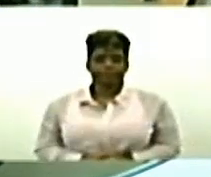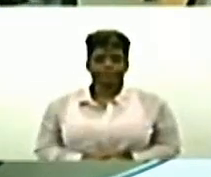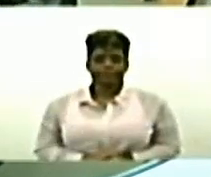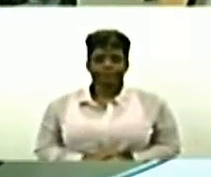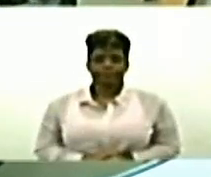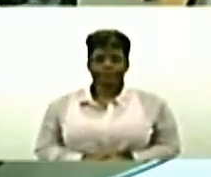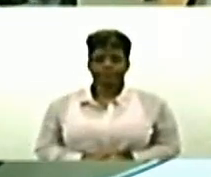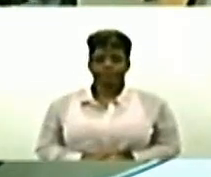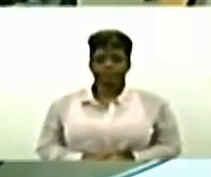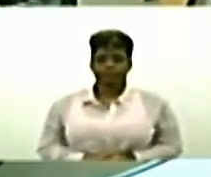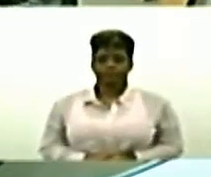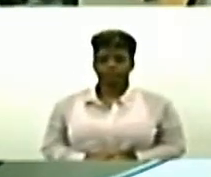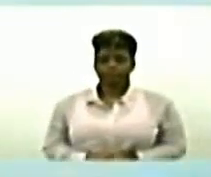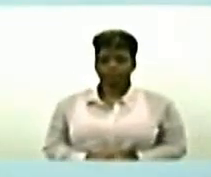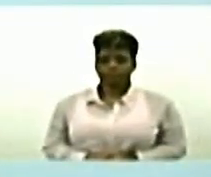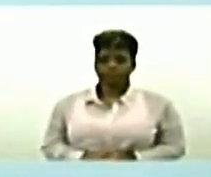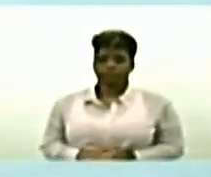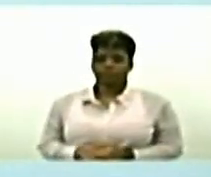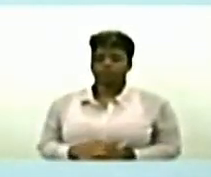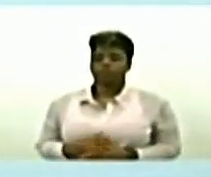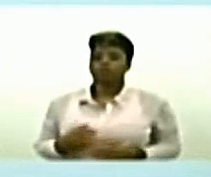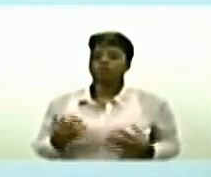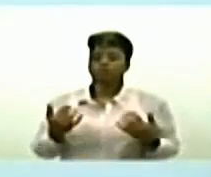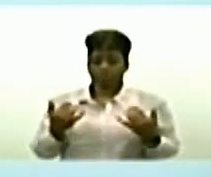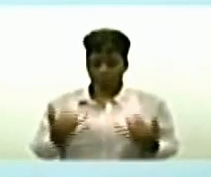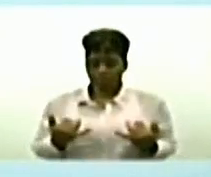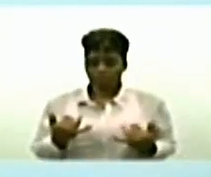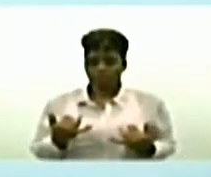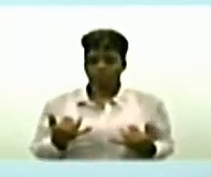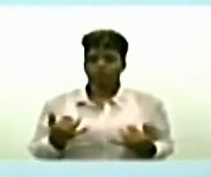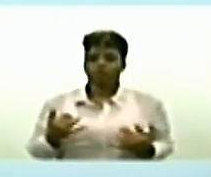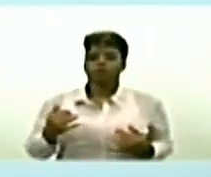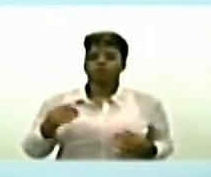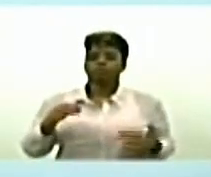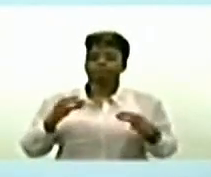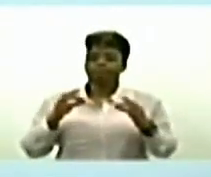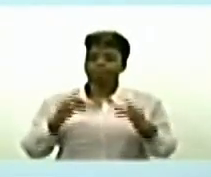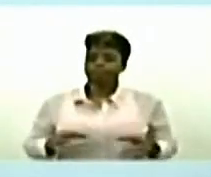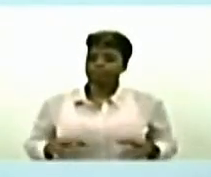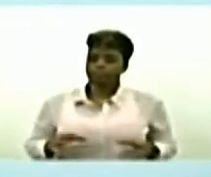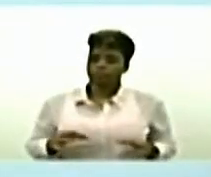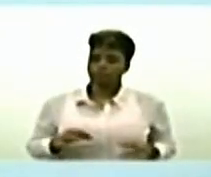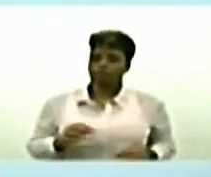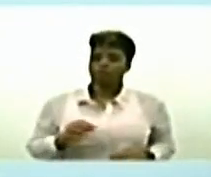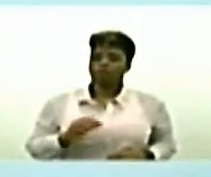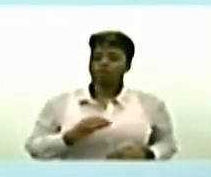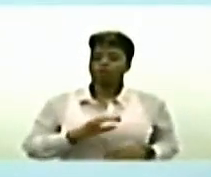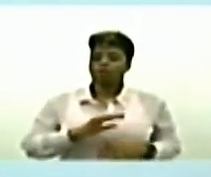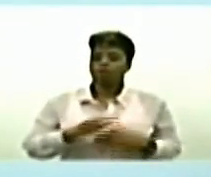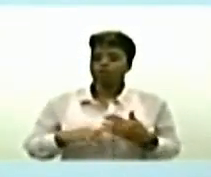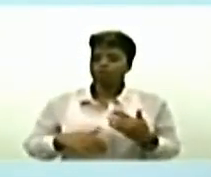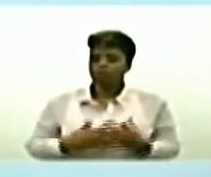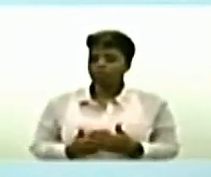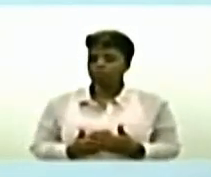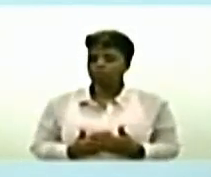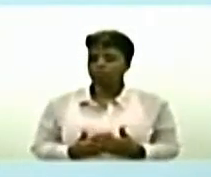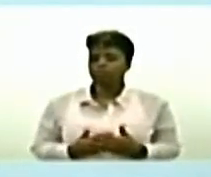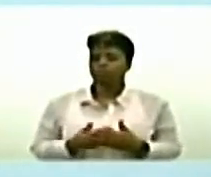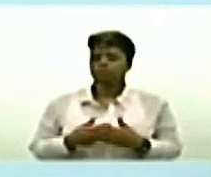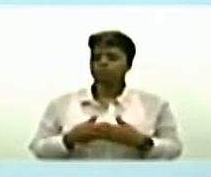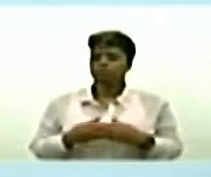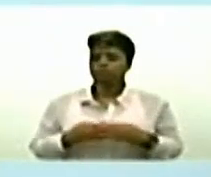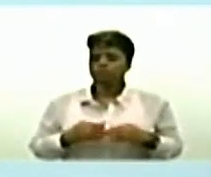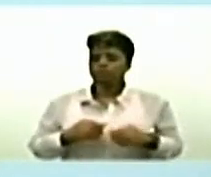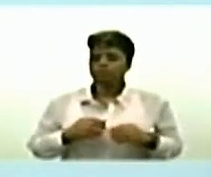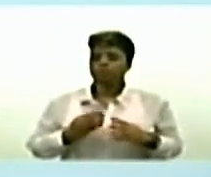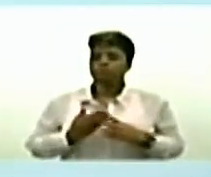Senator Steele. Mr. President, I beg to move that the relevant standing order of the Senate be suspended to enable the bill to be taken through all its